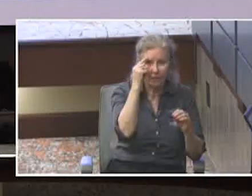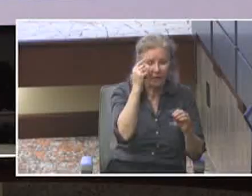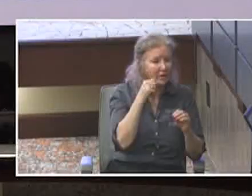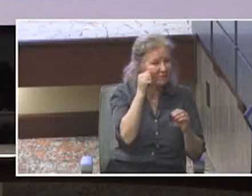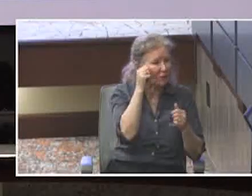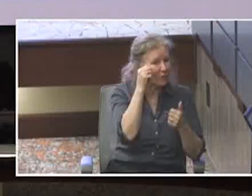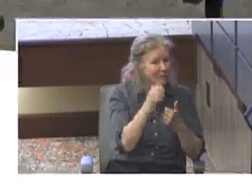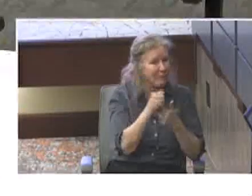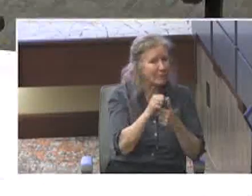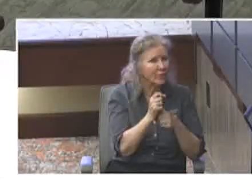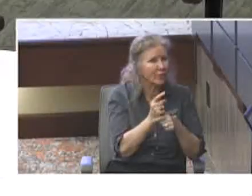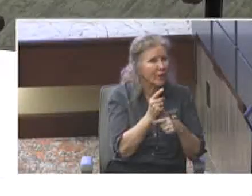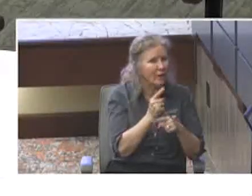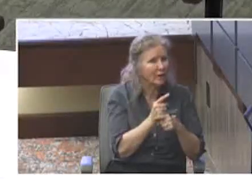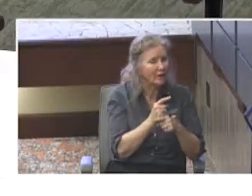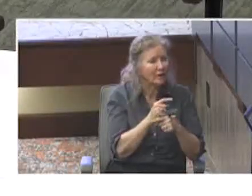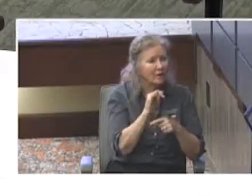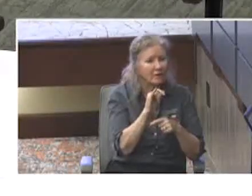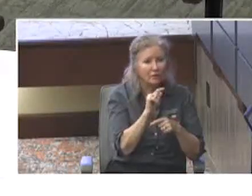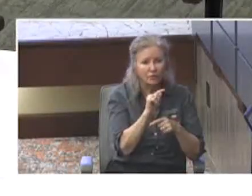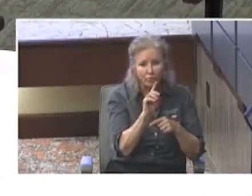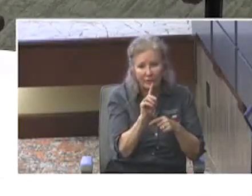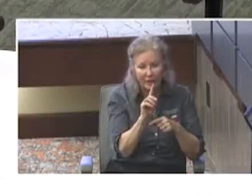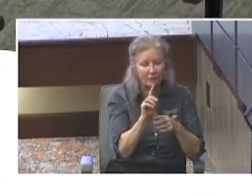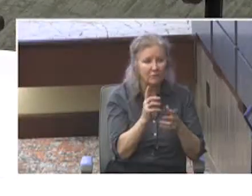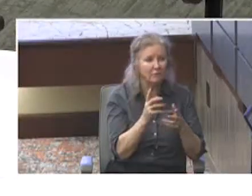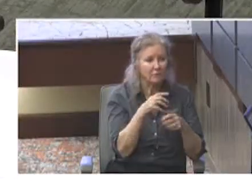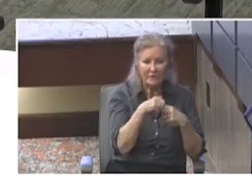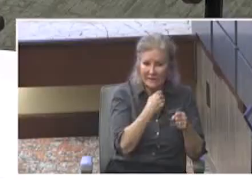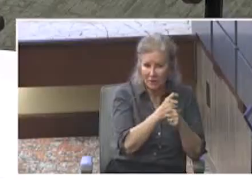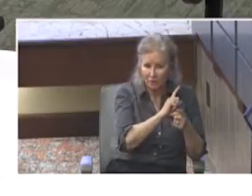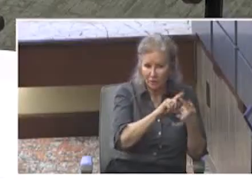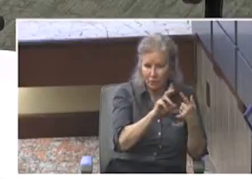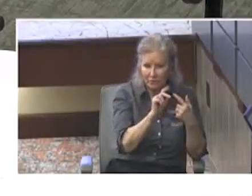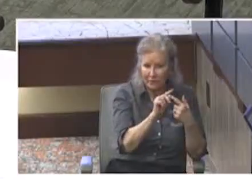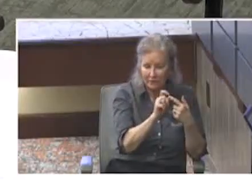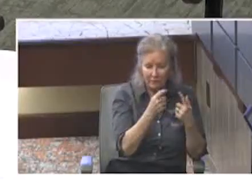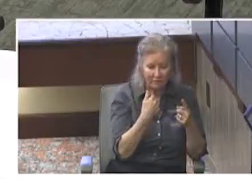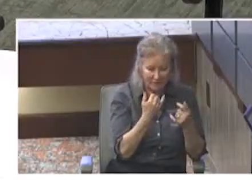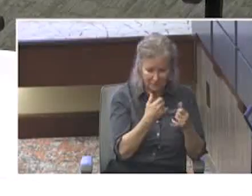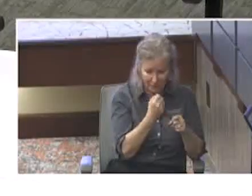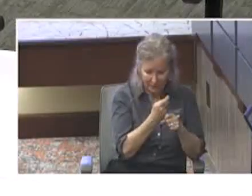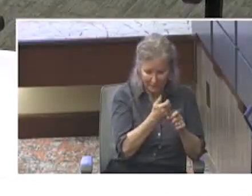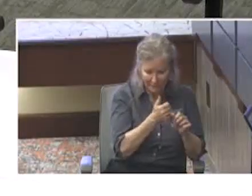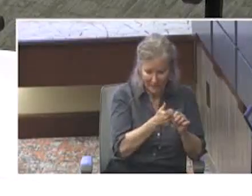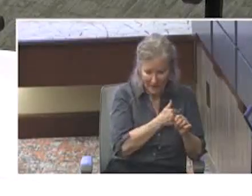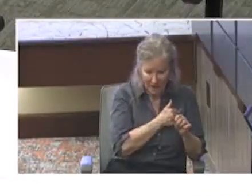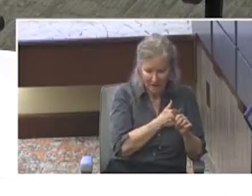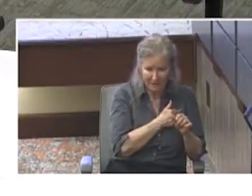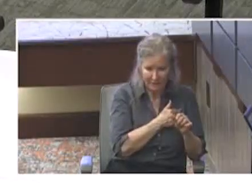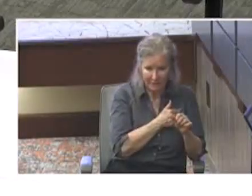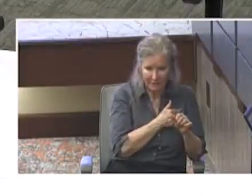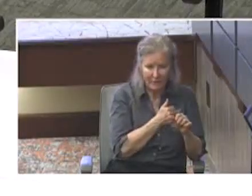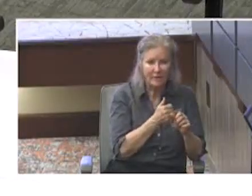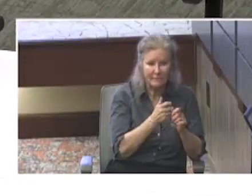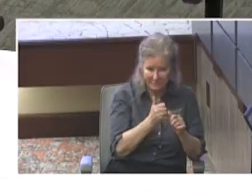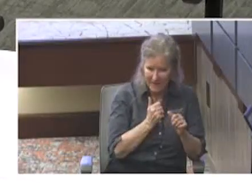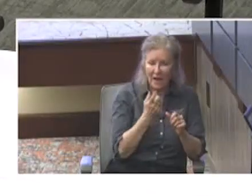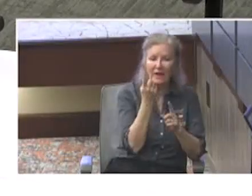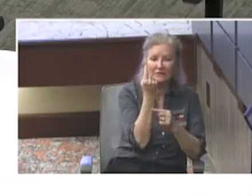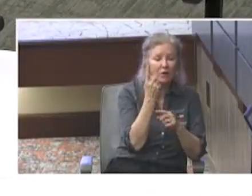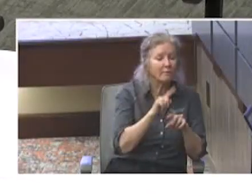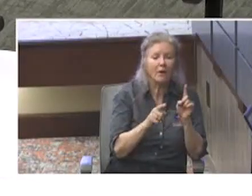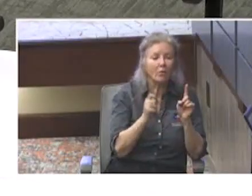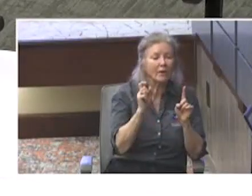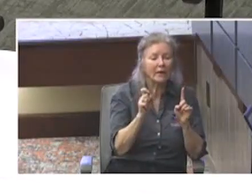recall correctly, year-to-date attendance this year is slightly behind year-to-date attendance this time last year, but we can also take a deep